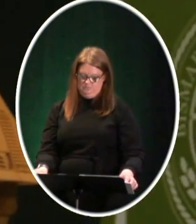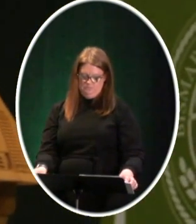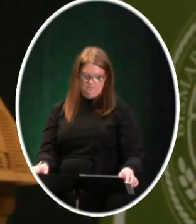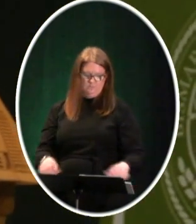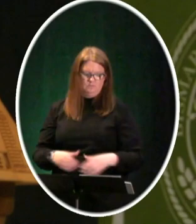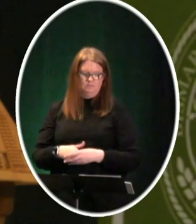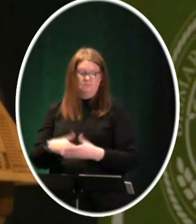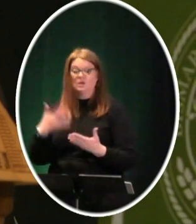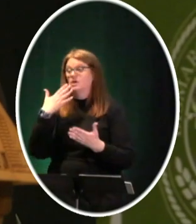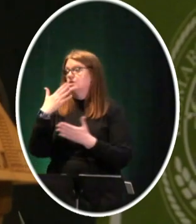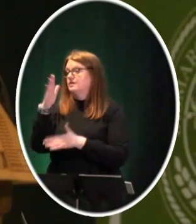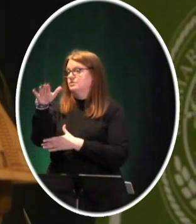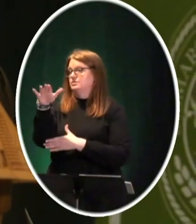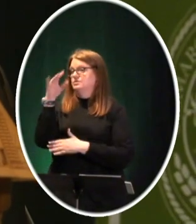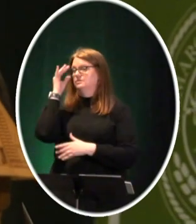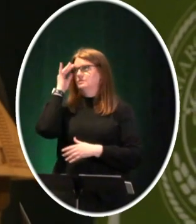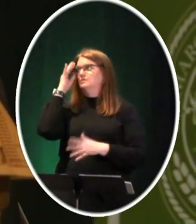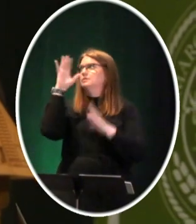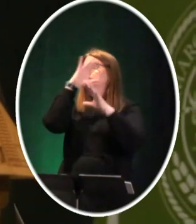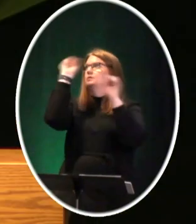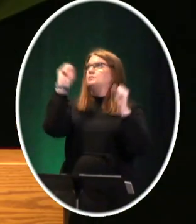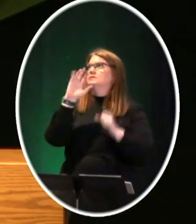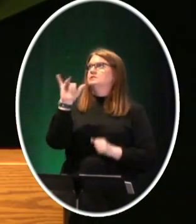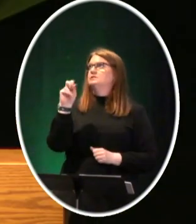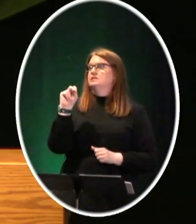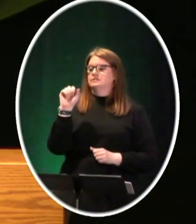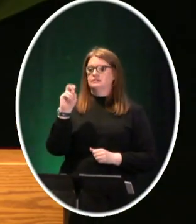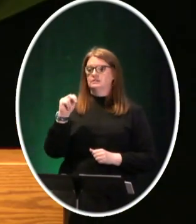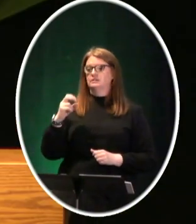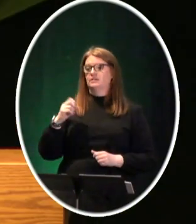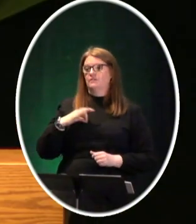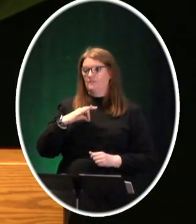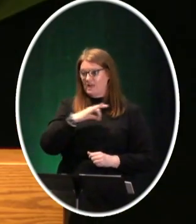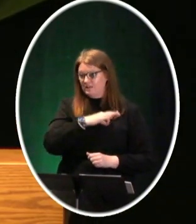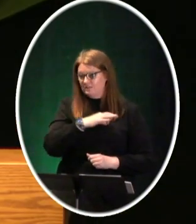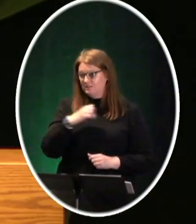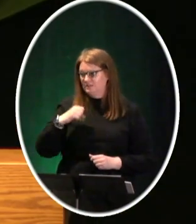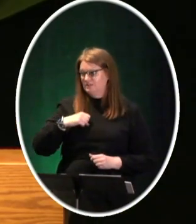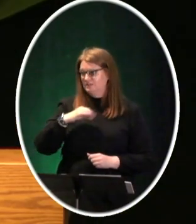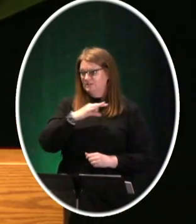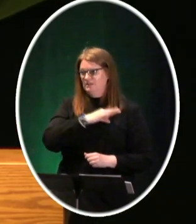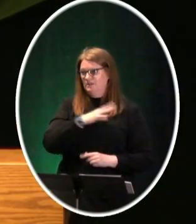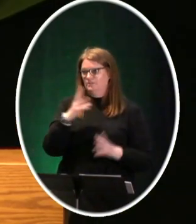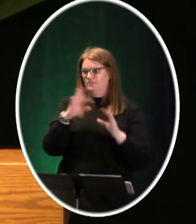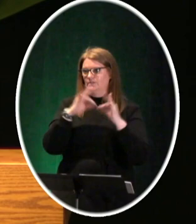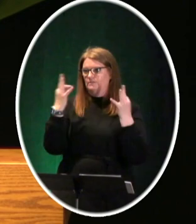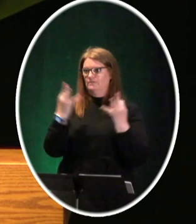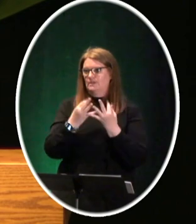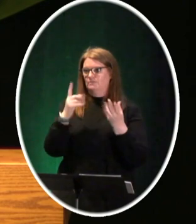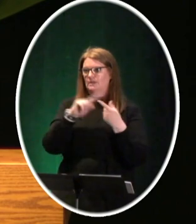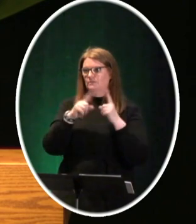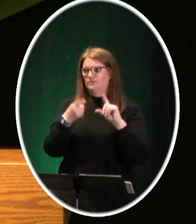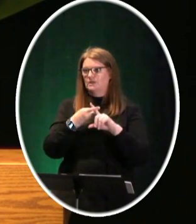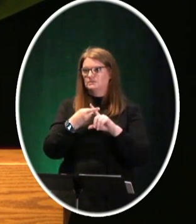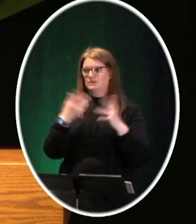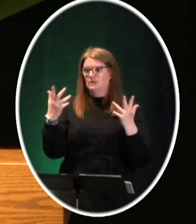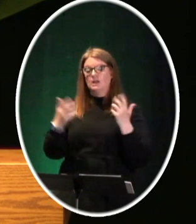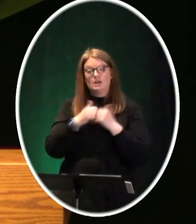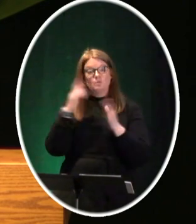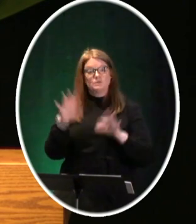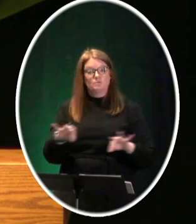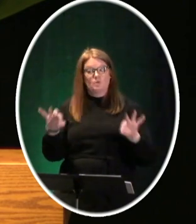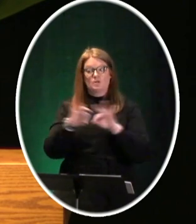Good afternoon. President Jensen, faculty, staff, family, friends, and most importantly,